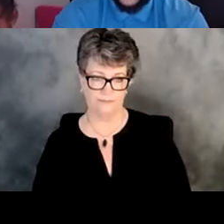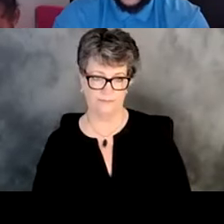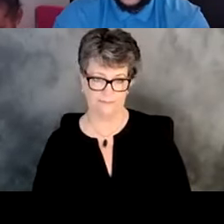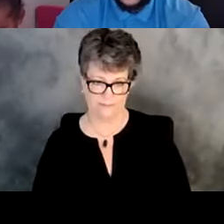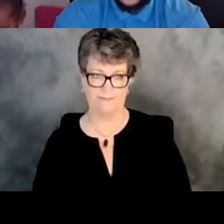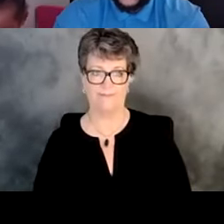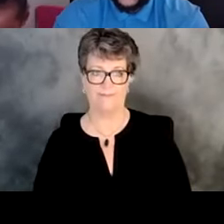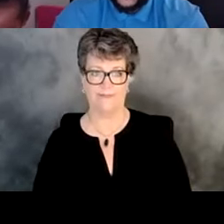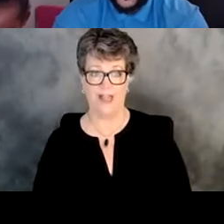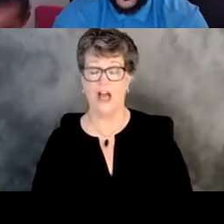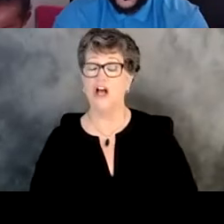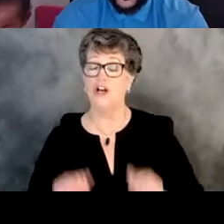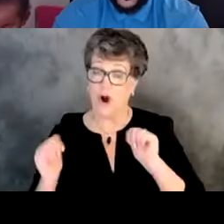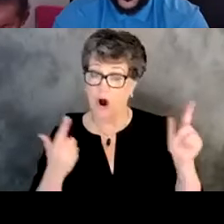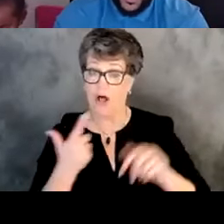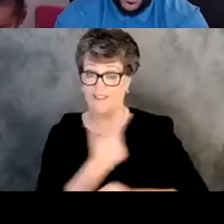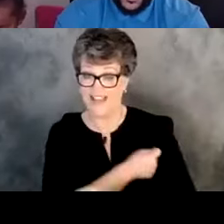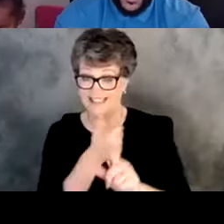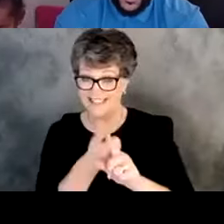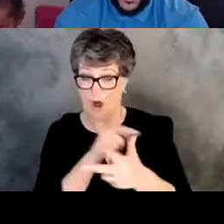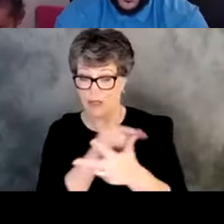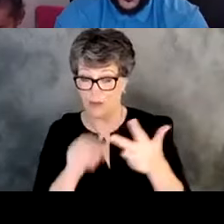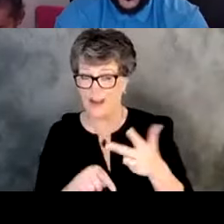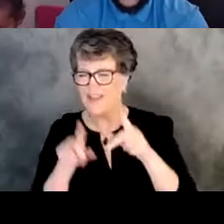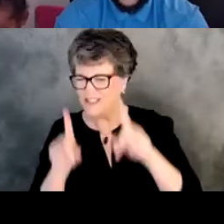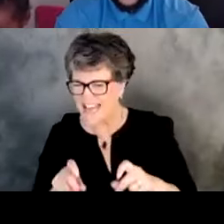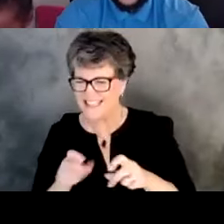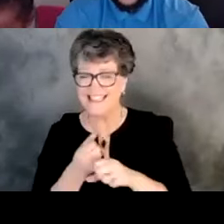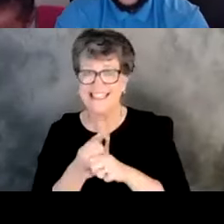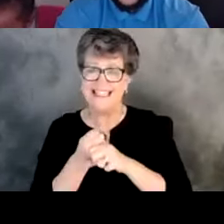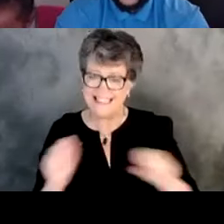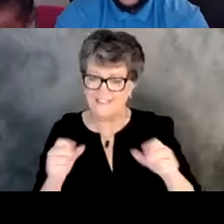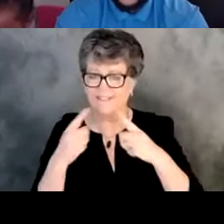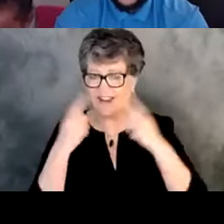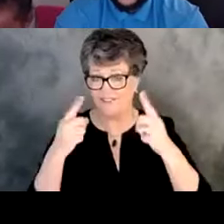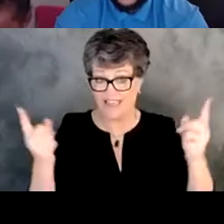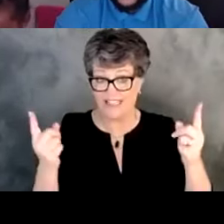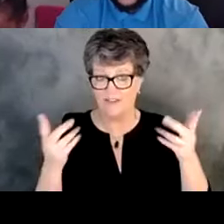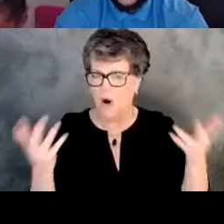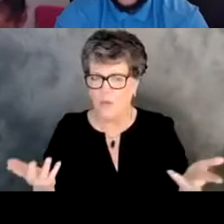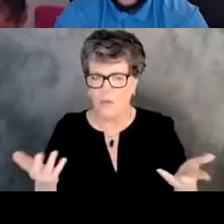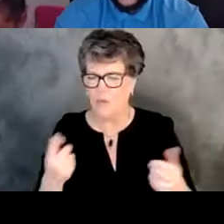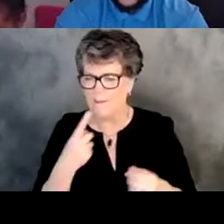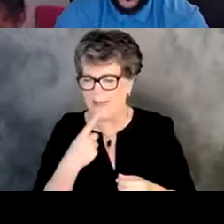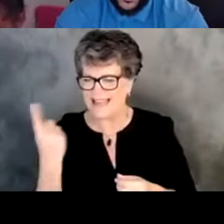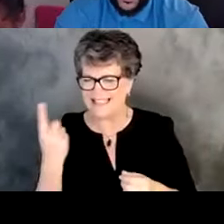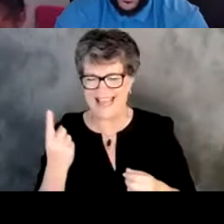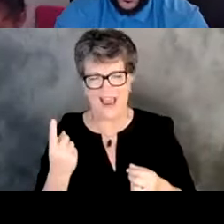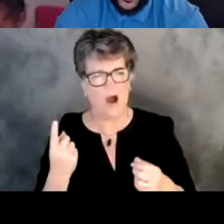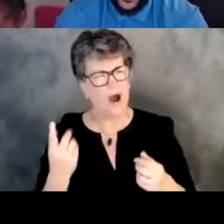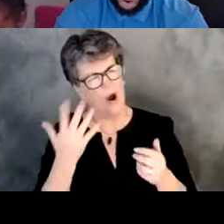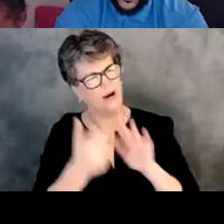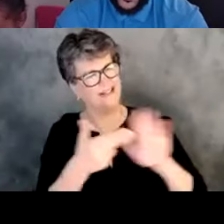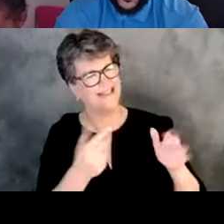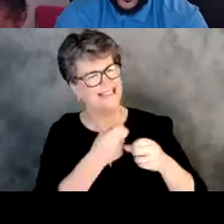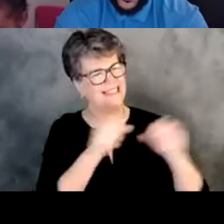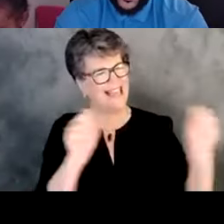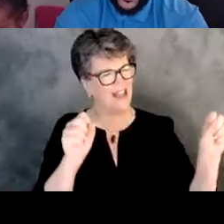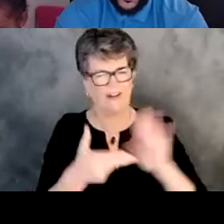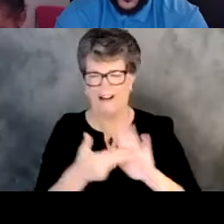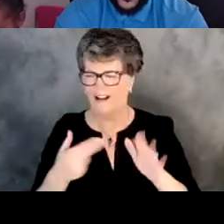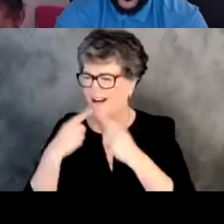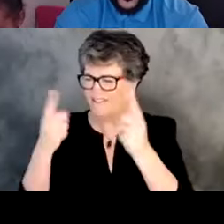So all the vaccines are tested, they're safe, and they're effective. So what makes us say that something's safe? What makes us say that something is